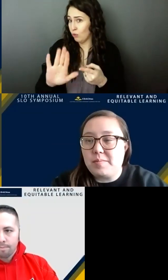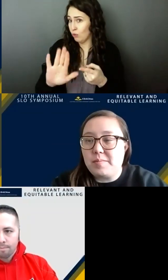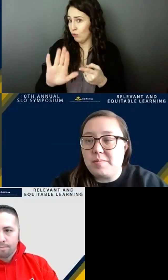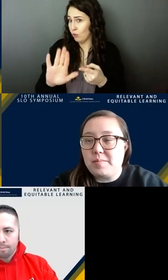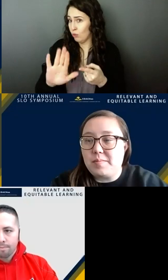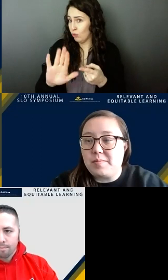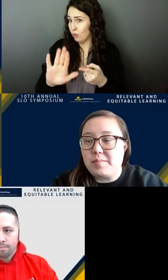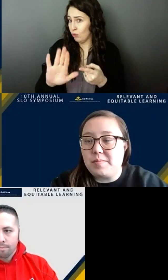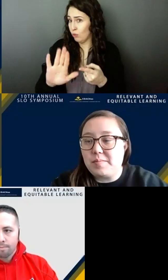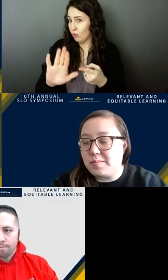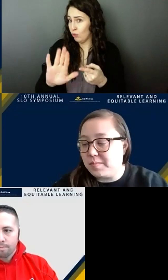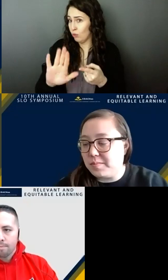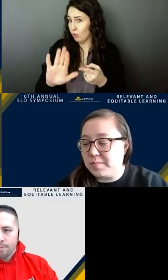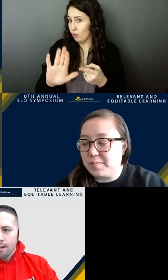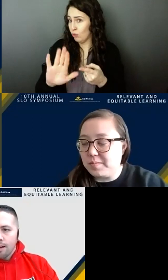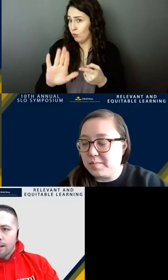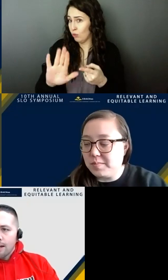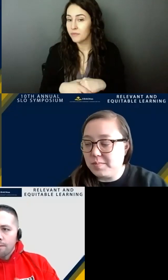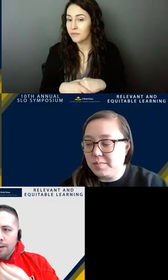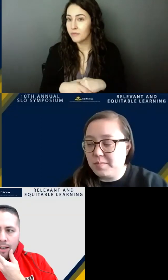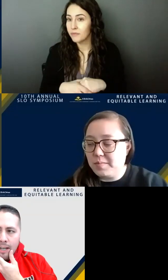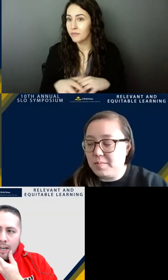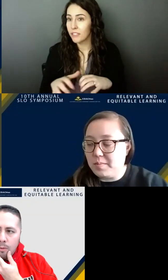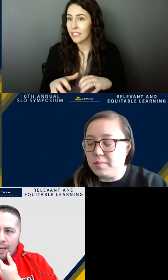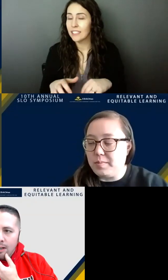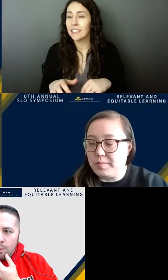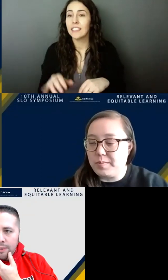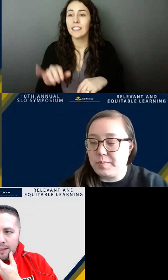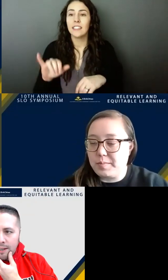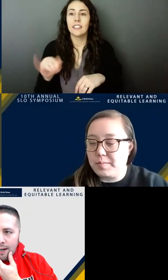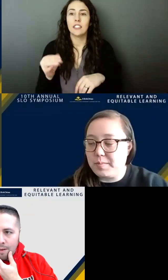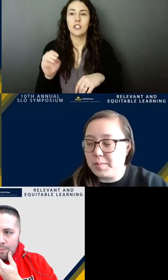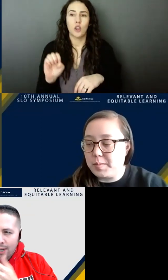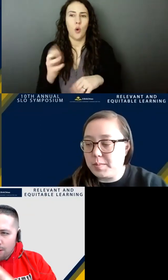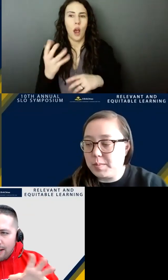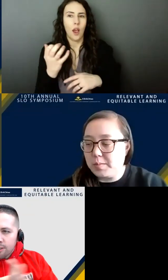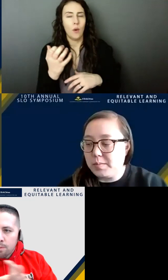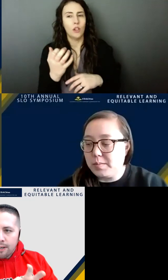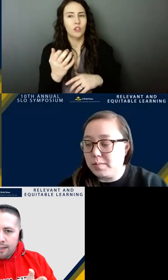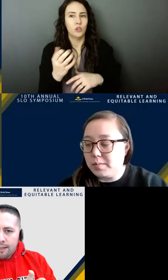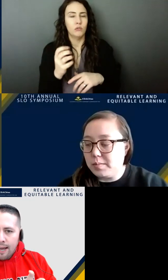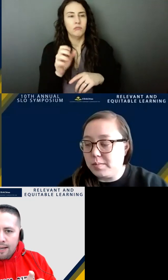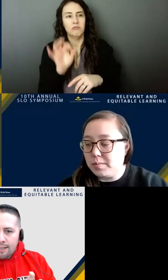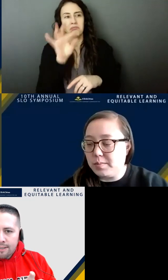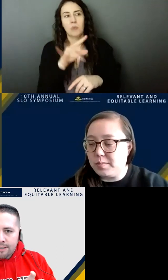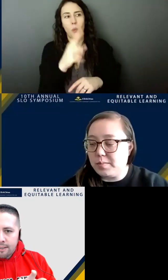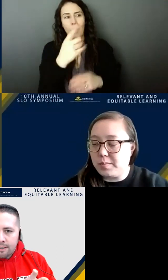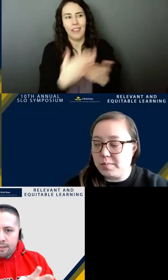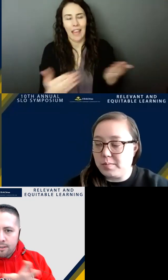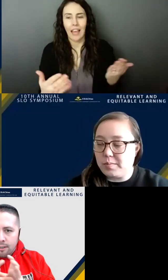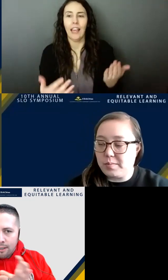strategies for disaggregation, but does anyone else first? Yeah, if I do want to echo one thing, kind of what I interpreted